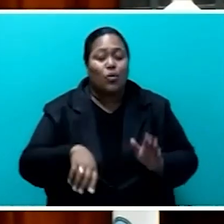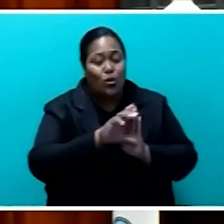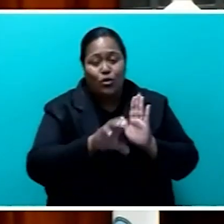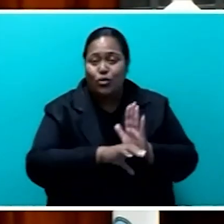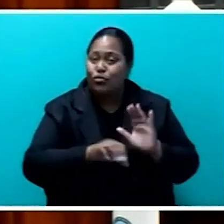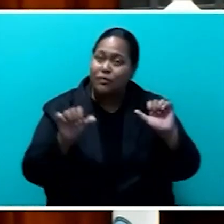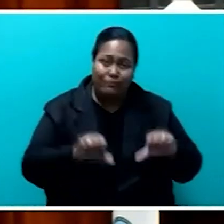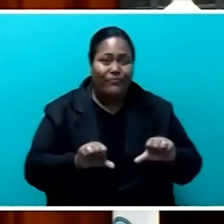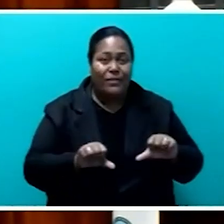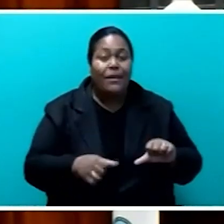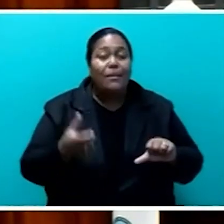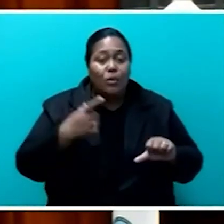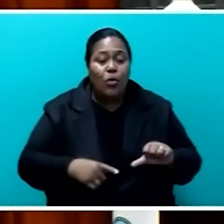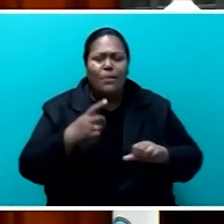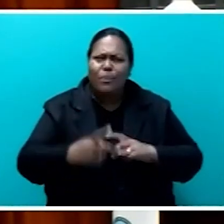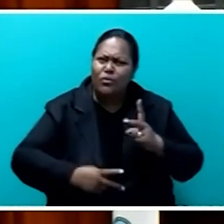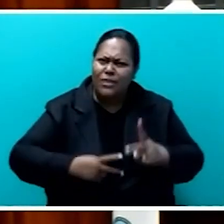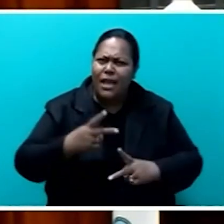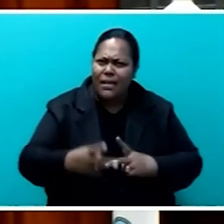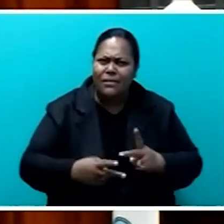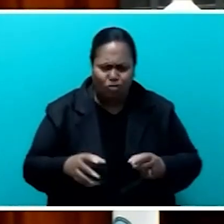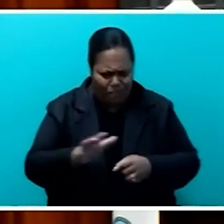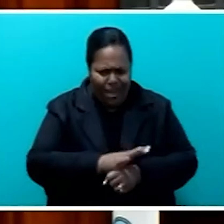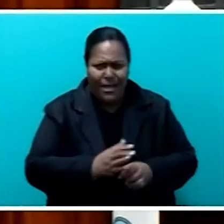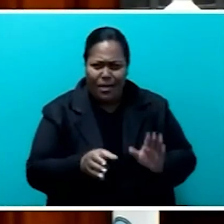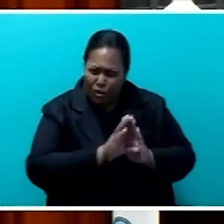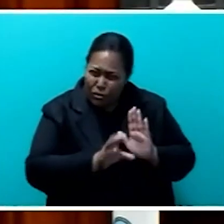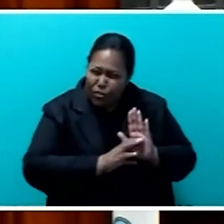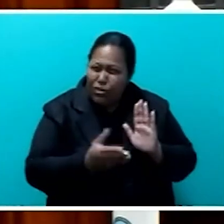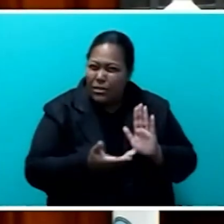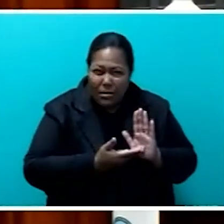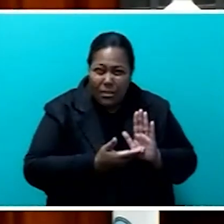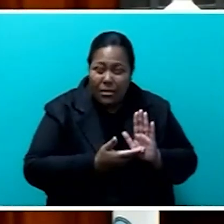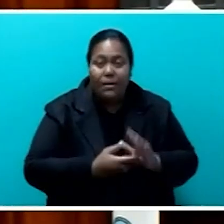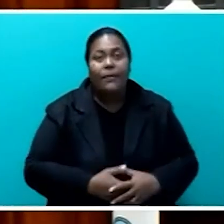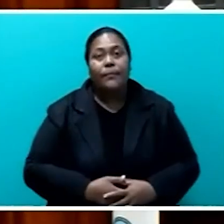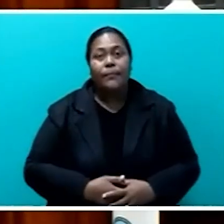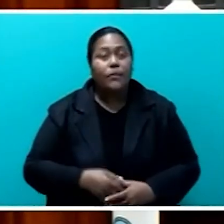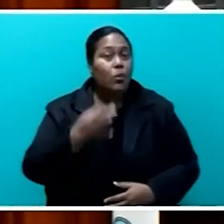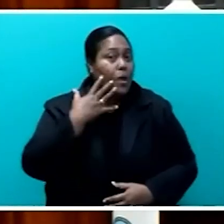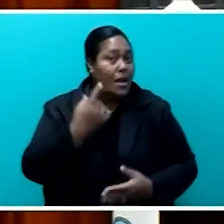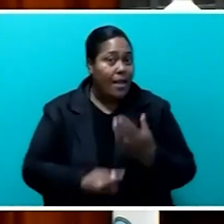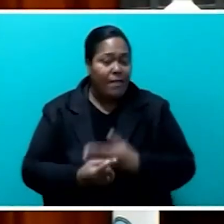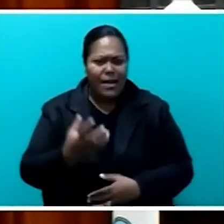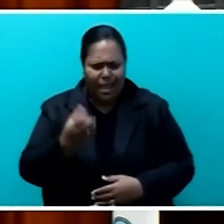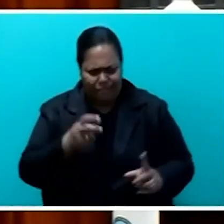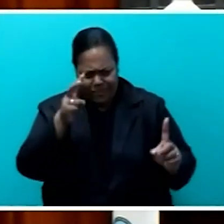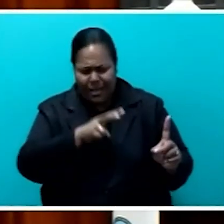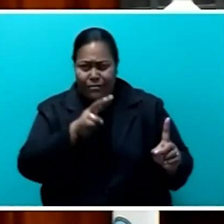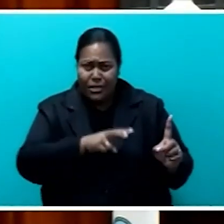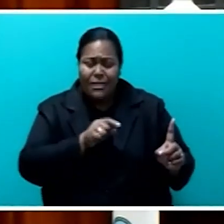perhaps because of the process that was followed to create it. When there is at least a perception